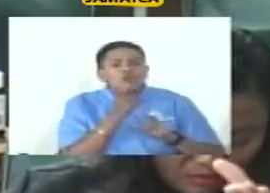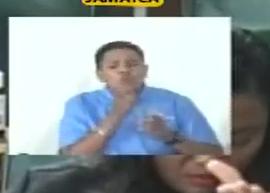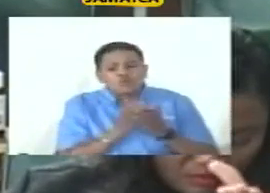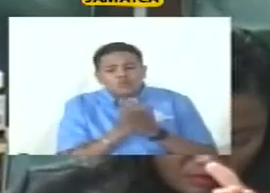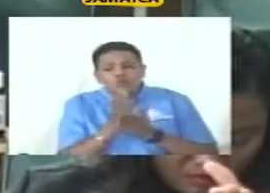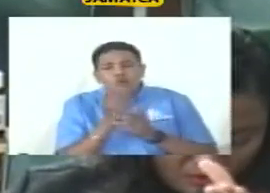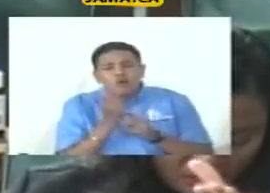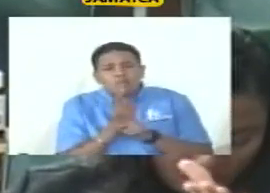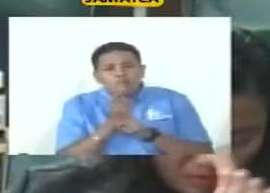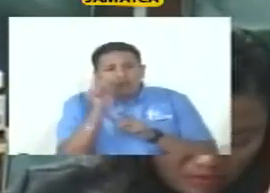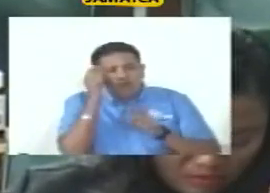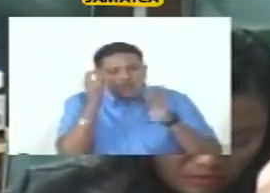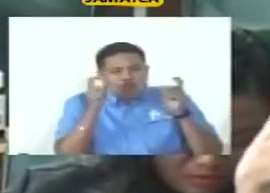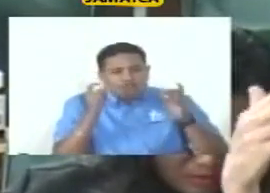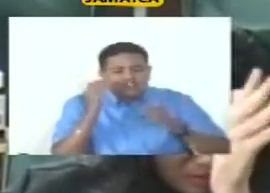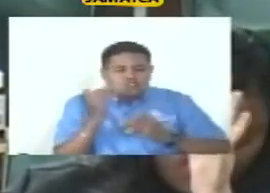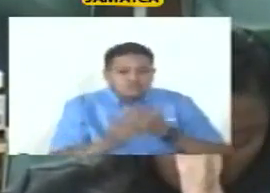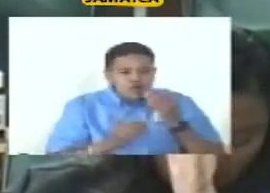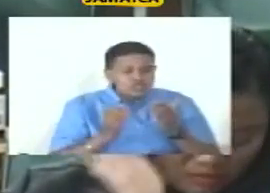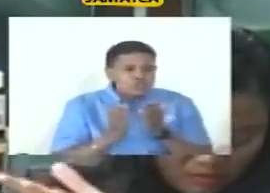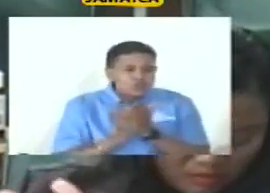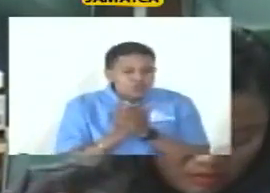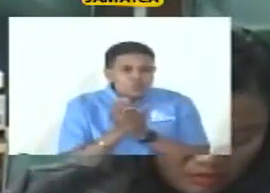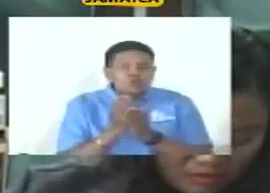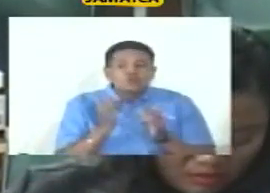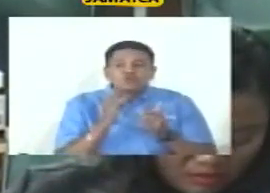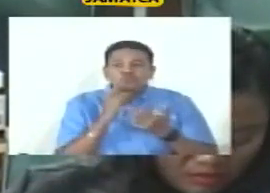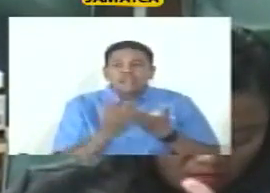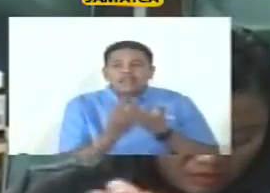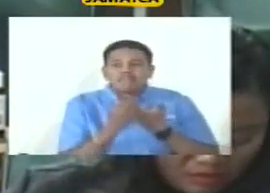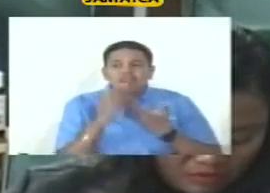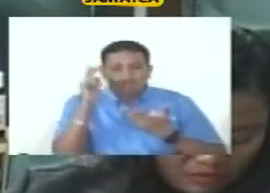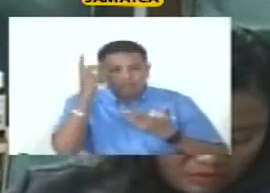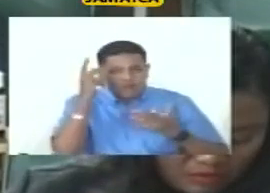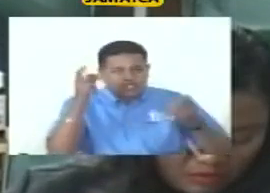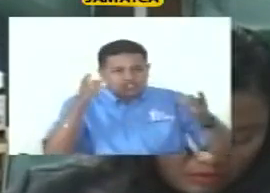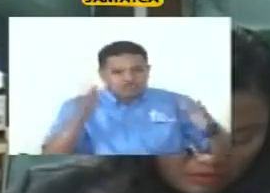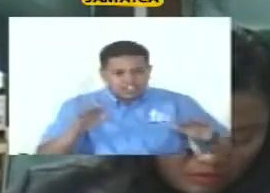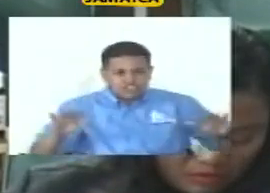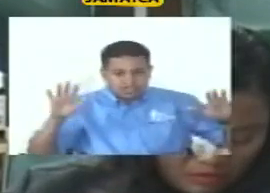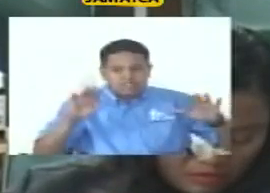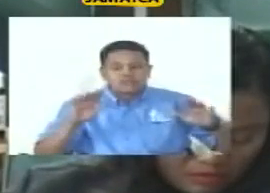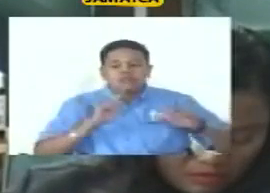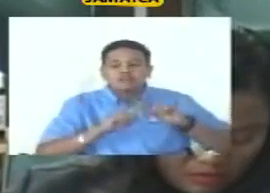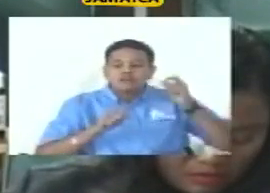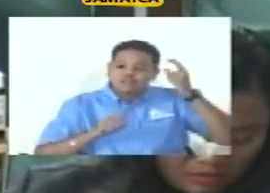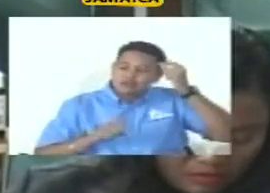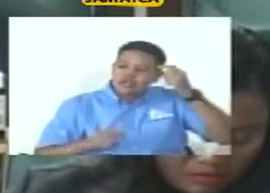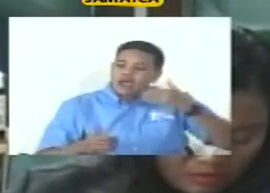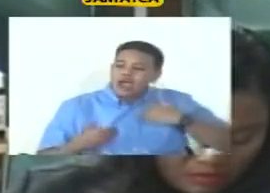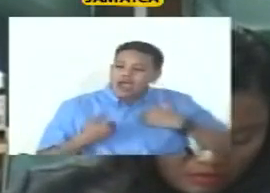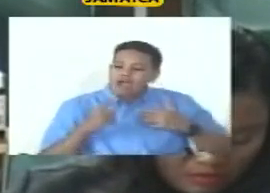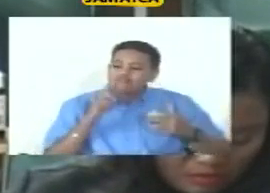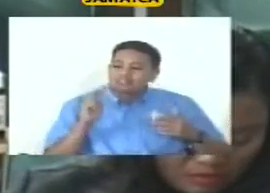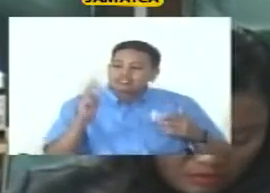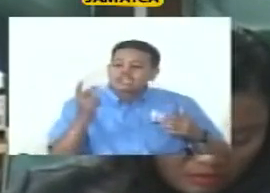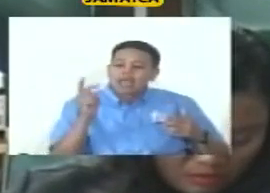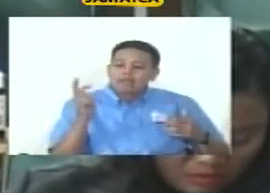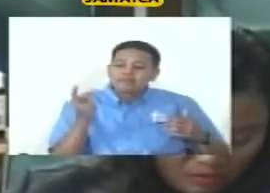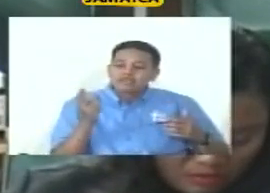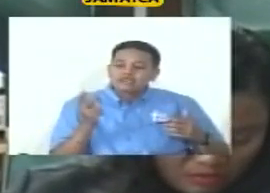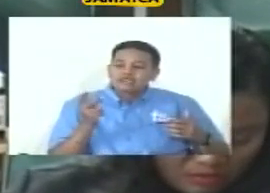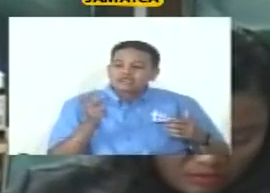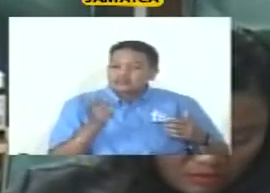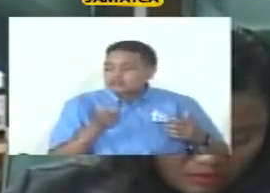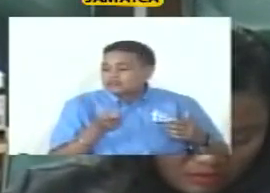appropriate governance process, which involves the political directorate, but to have the deputy